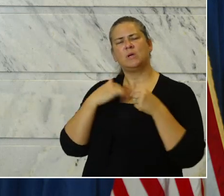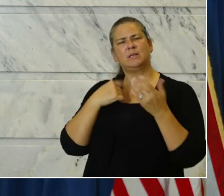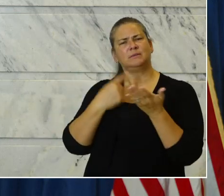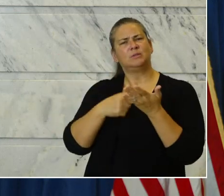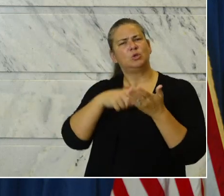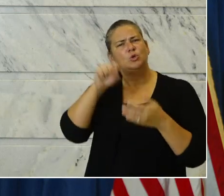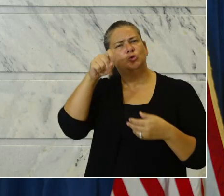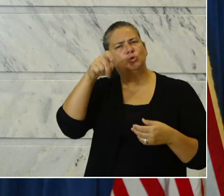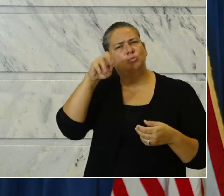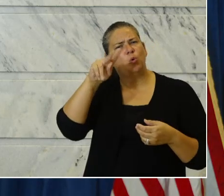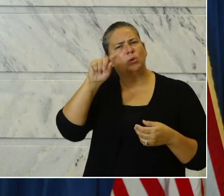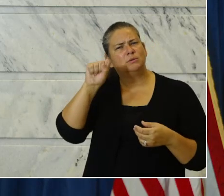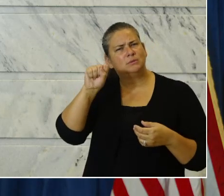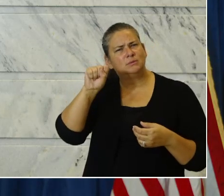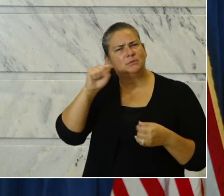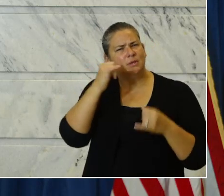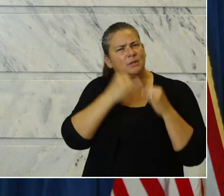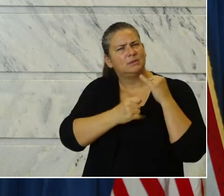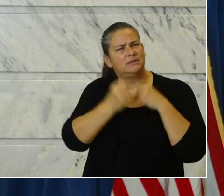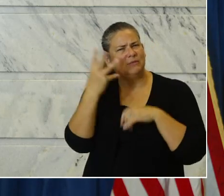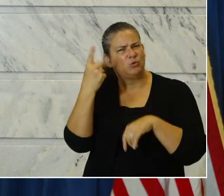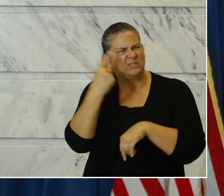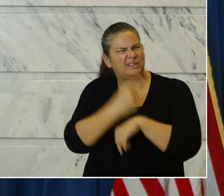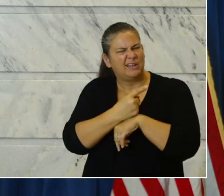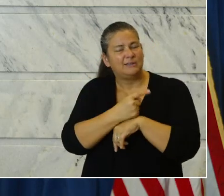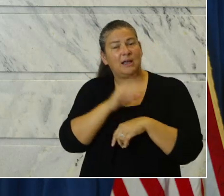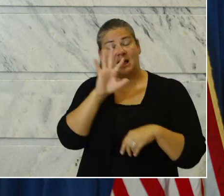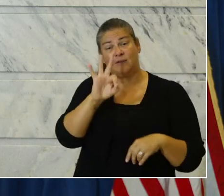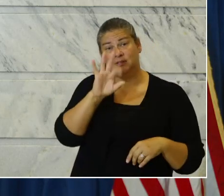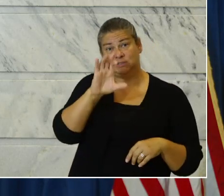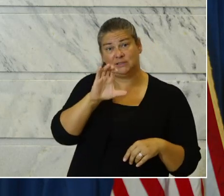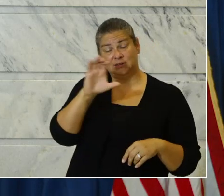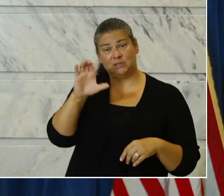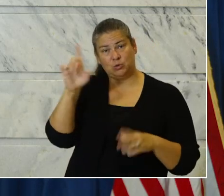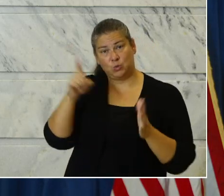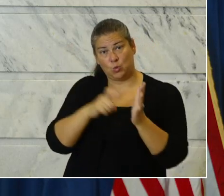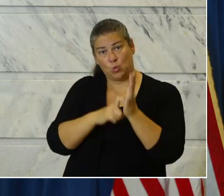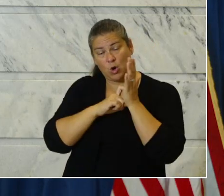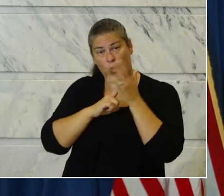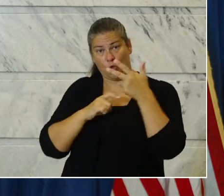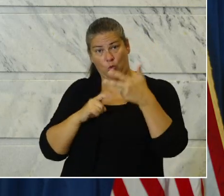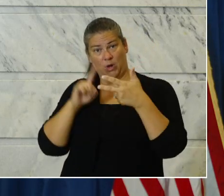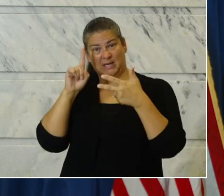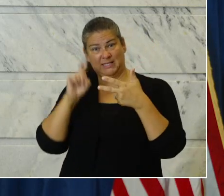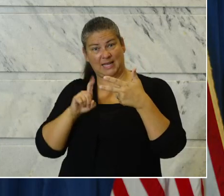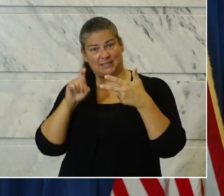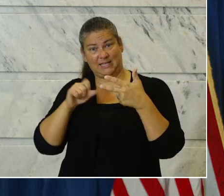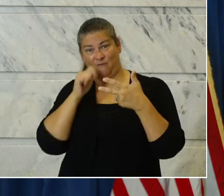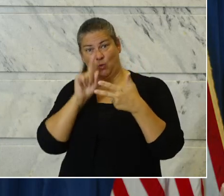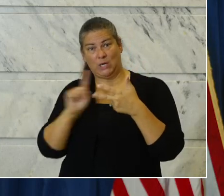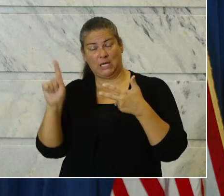the last couple days. SEC requiring those 3 tests a week